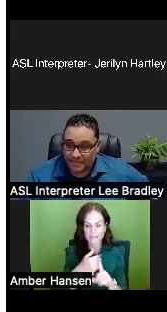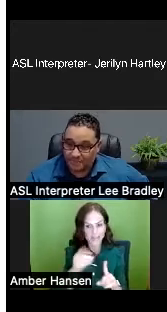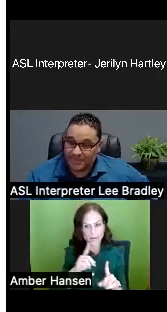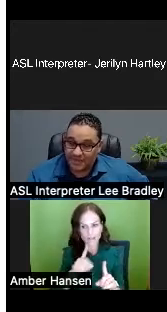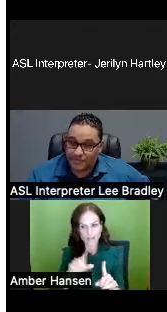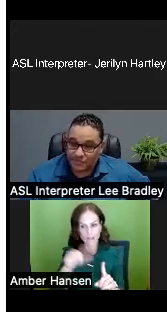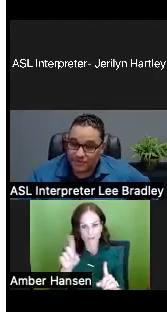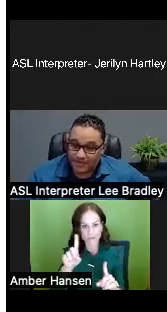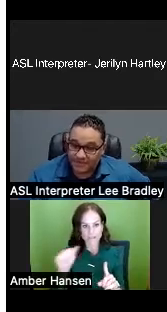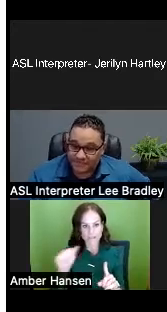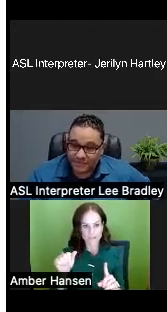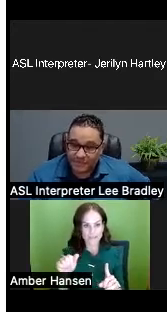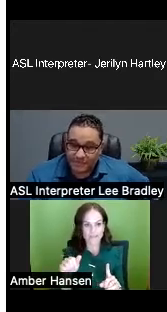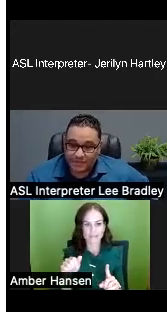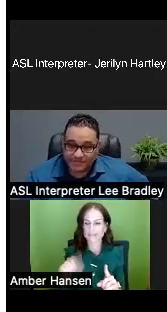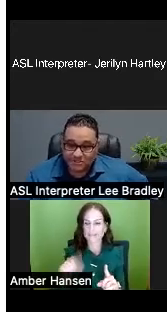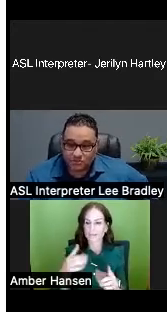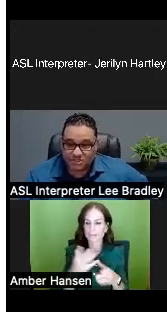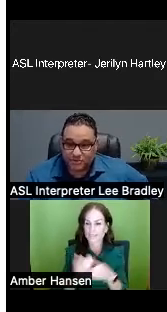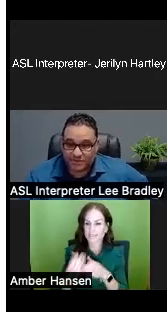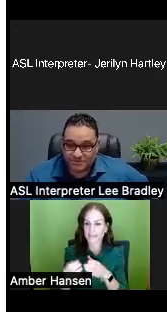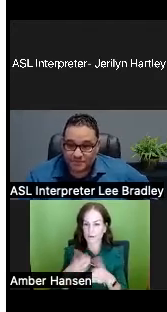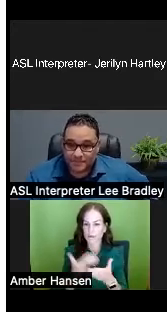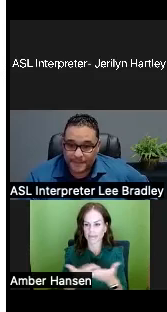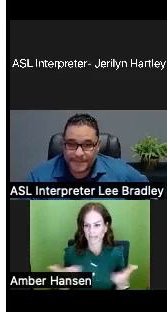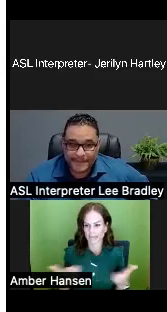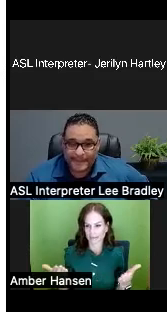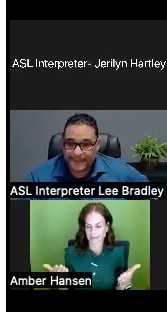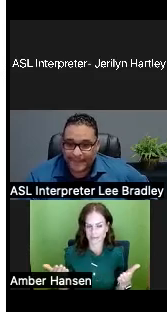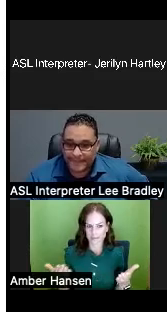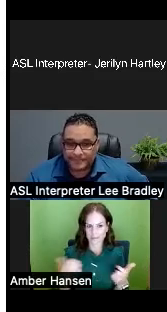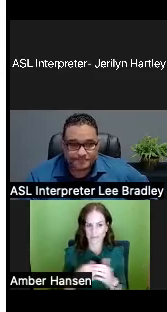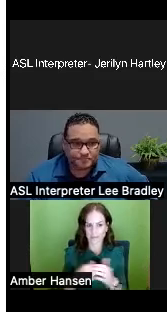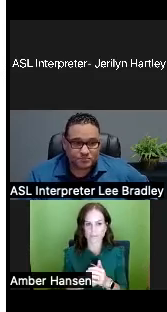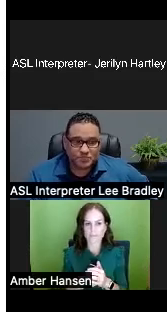and that many other deaf individuals experience.